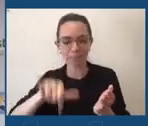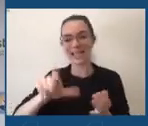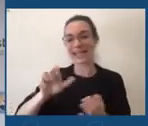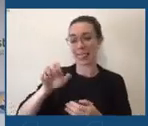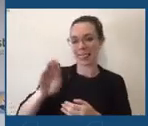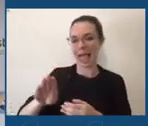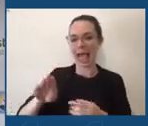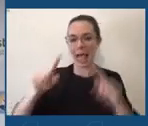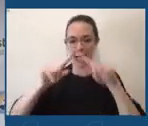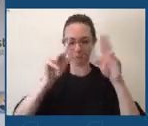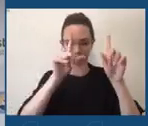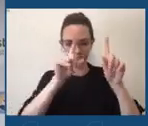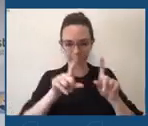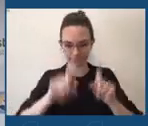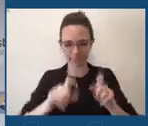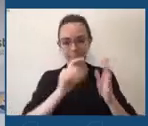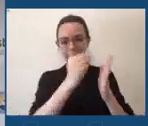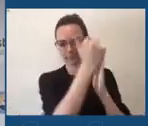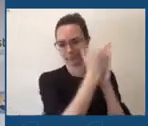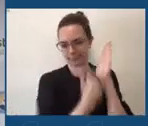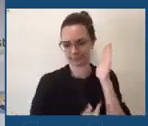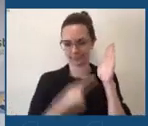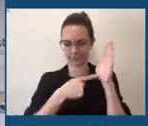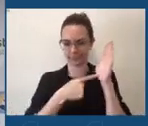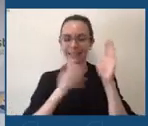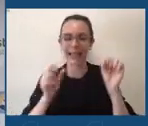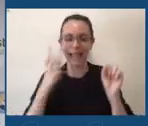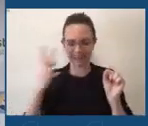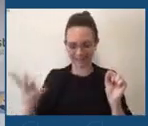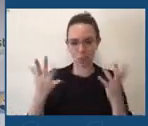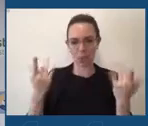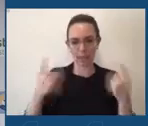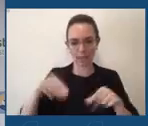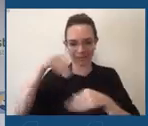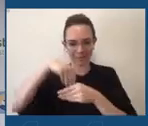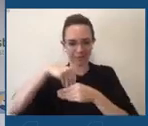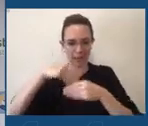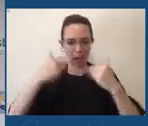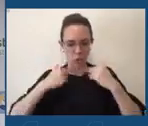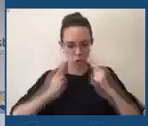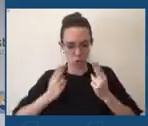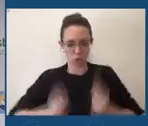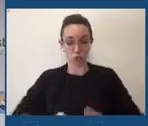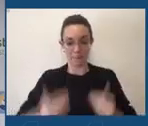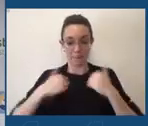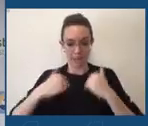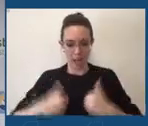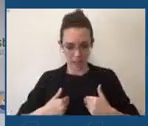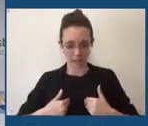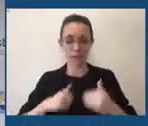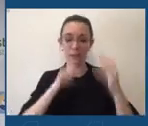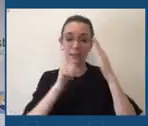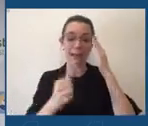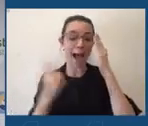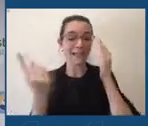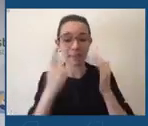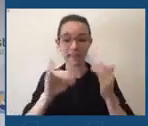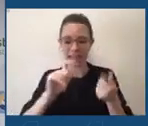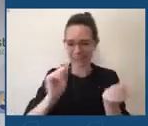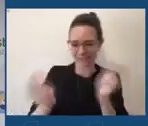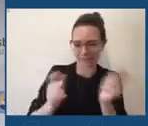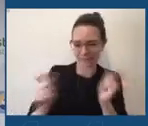allows individuals, again, to see what's going on inside their human body. It's not something we've tailored for this community. It is something